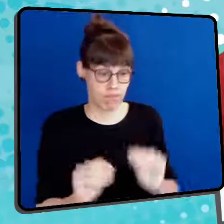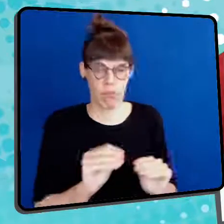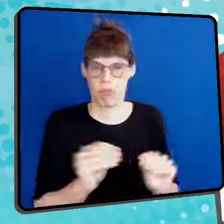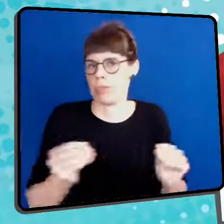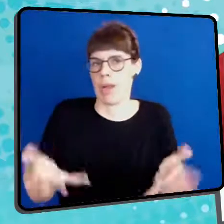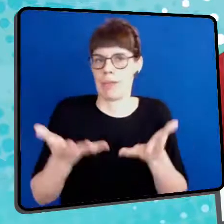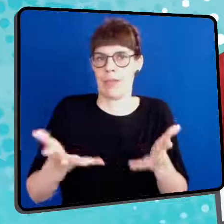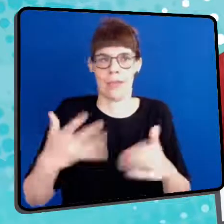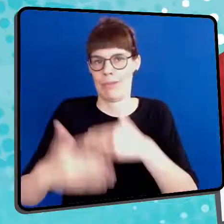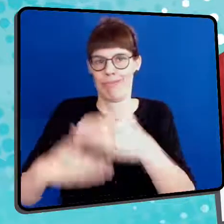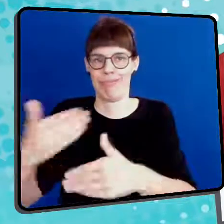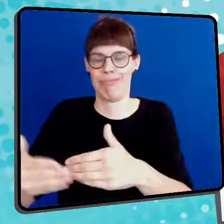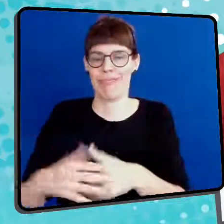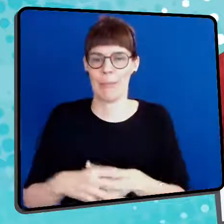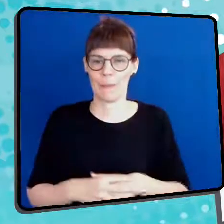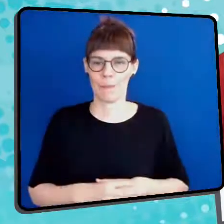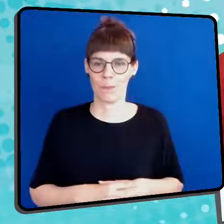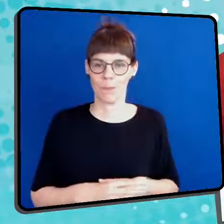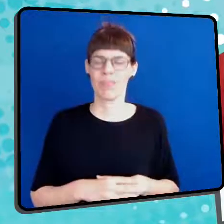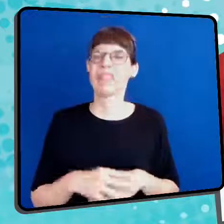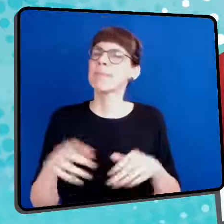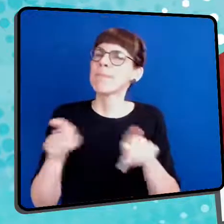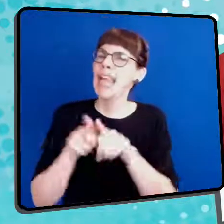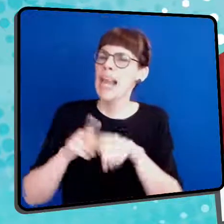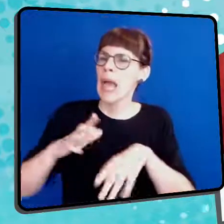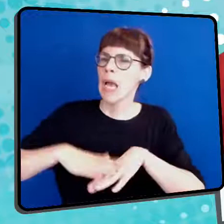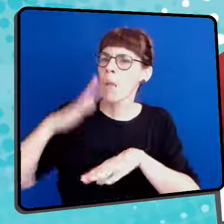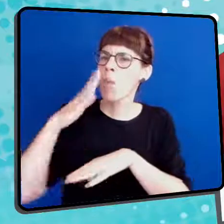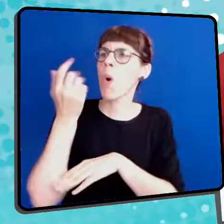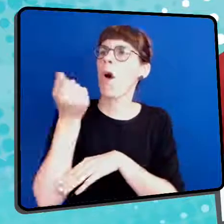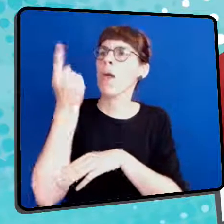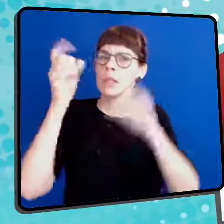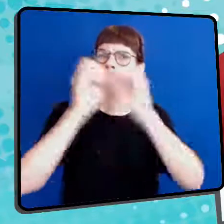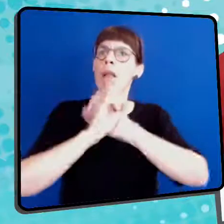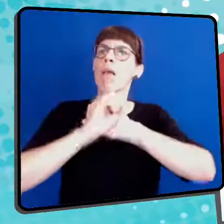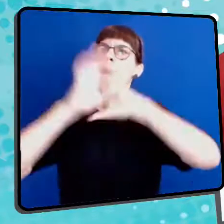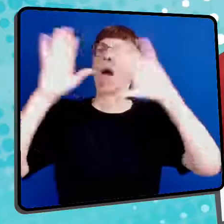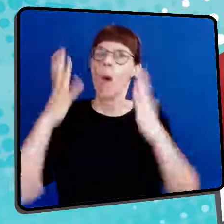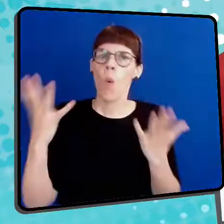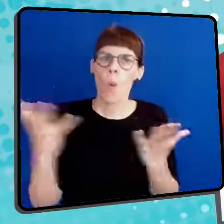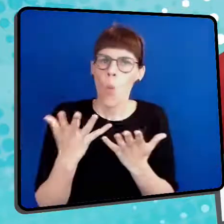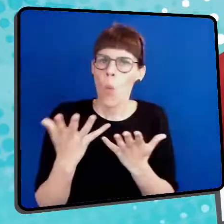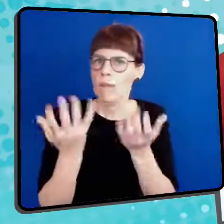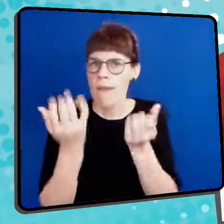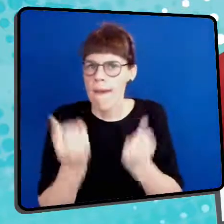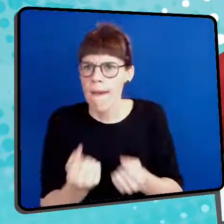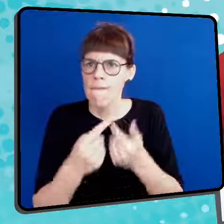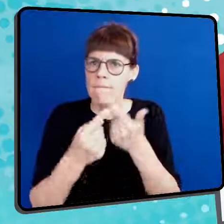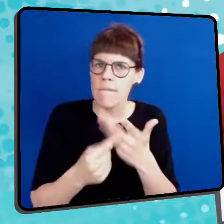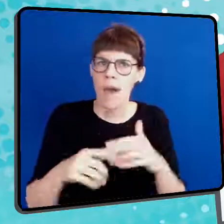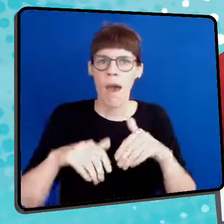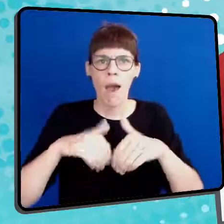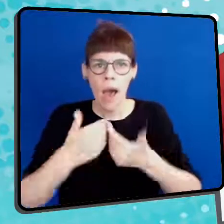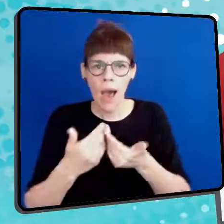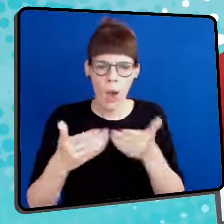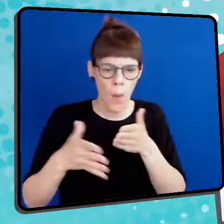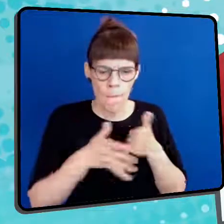Yeah, I was going to say just more understanding of what's available to you, how it's formatted, how you can use